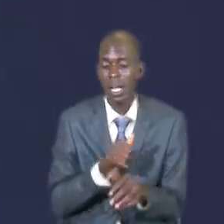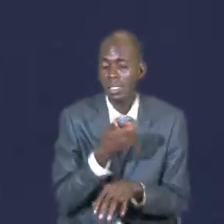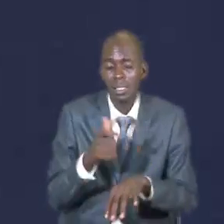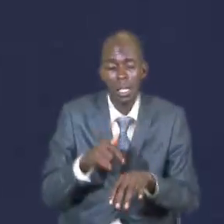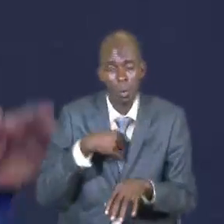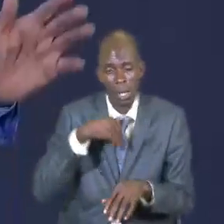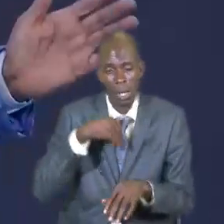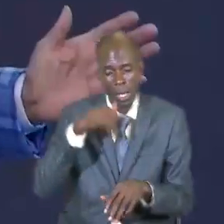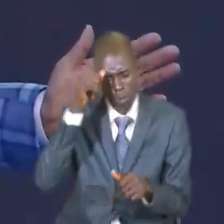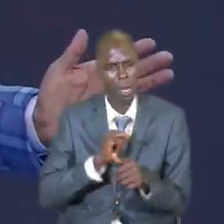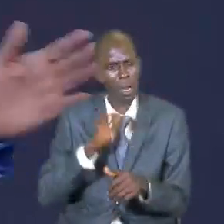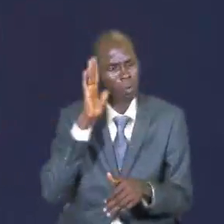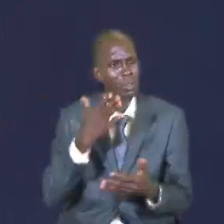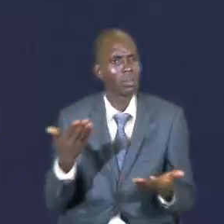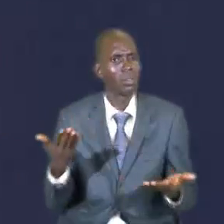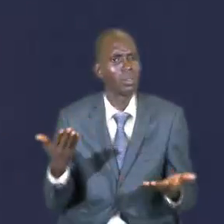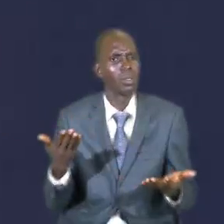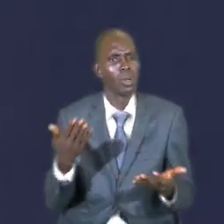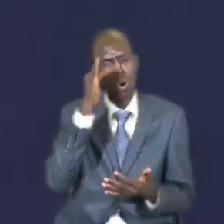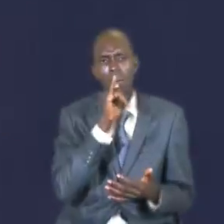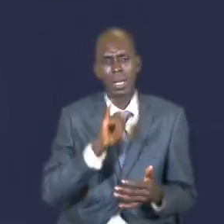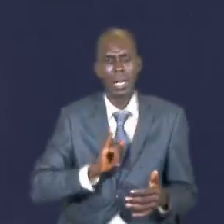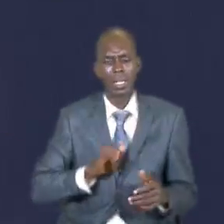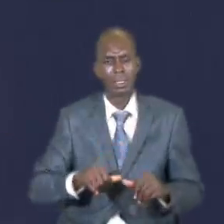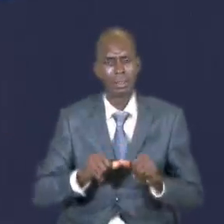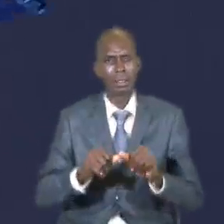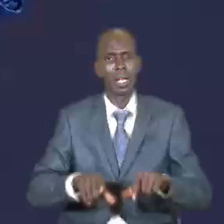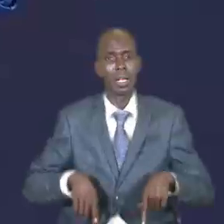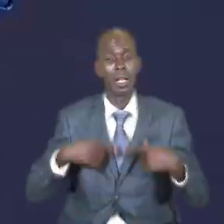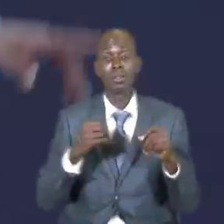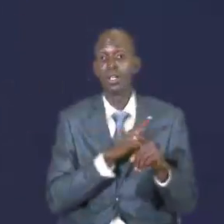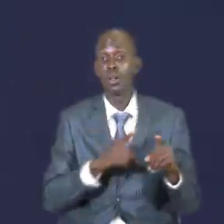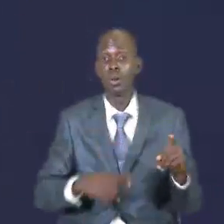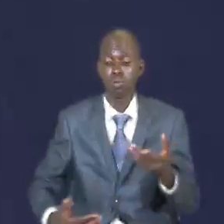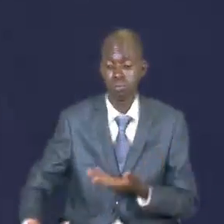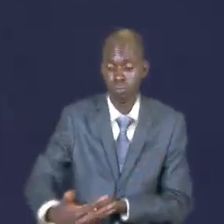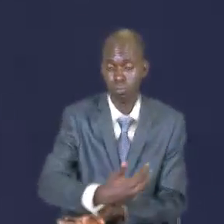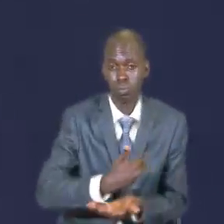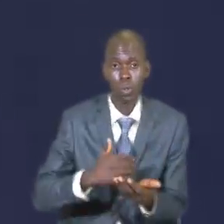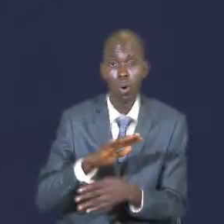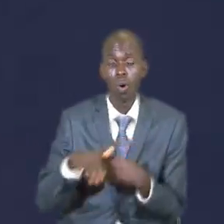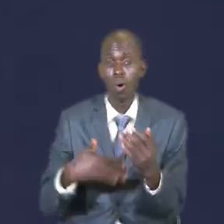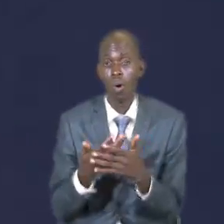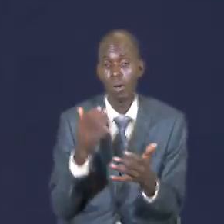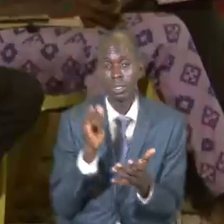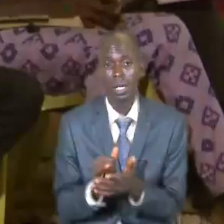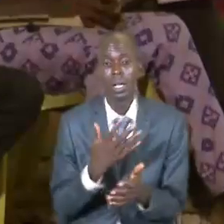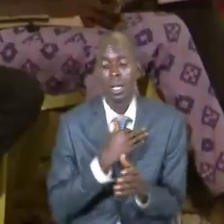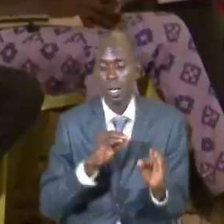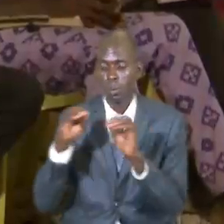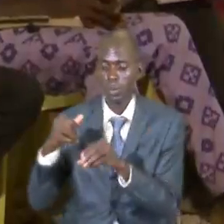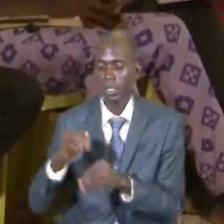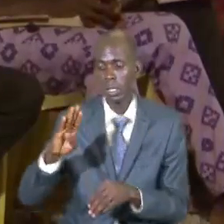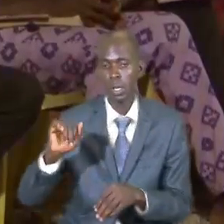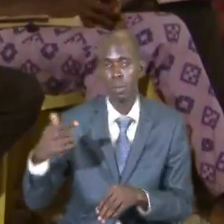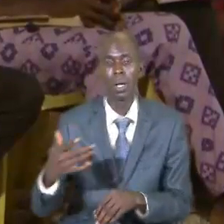The Lord said, all that he bundles together and he puts it in the past and will never catch up with you anymore.